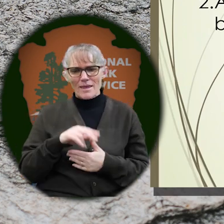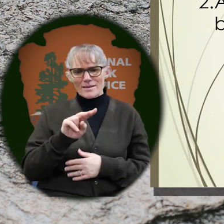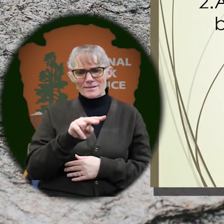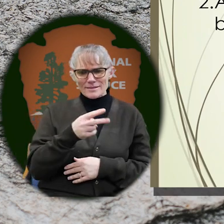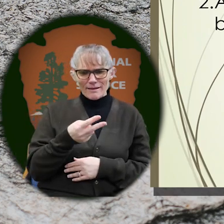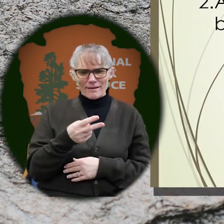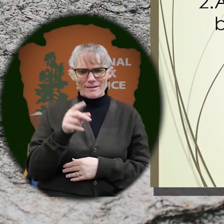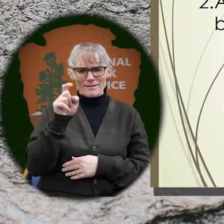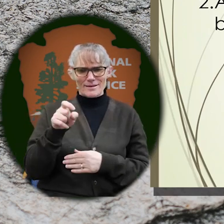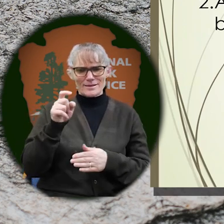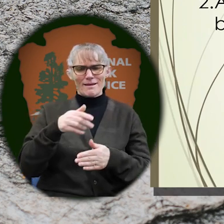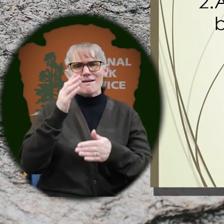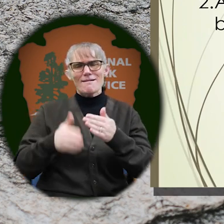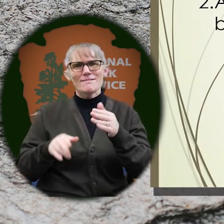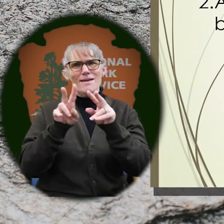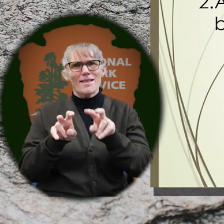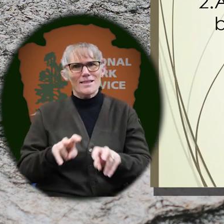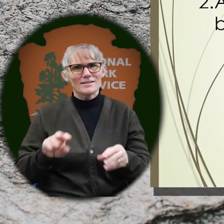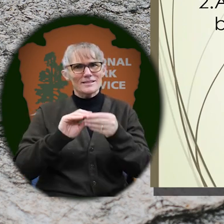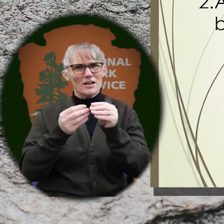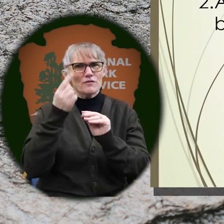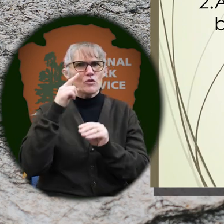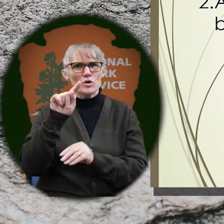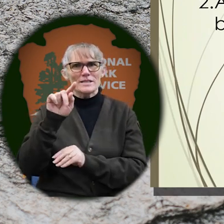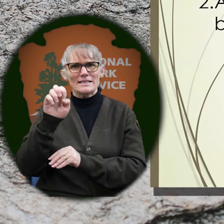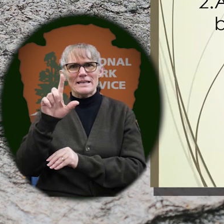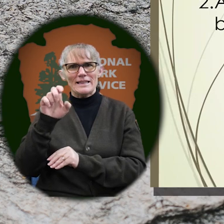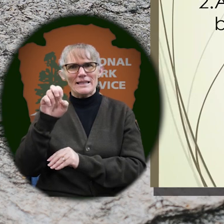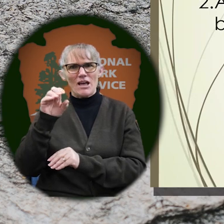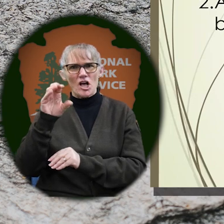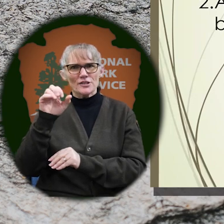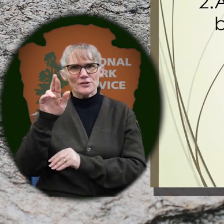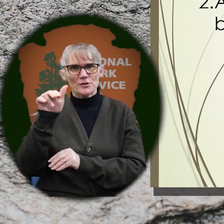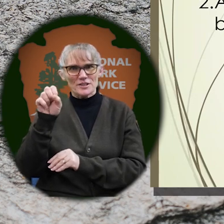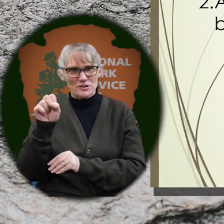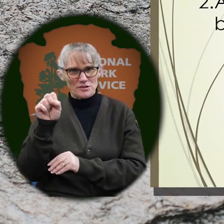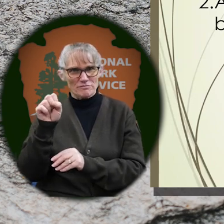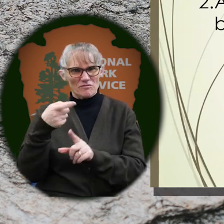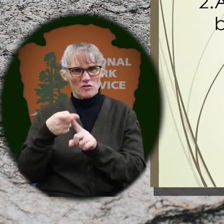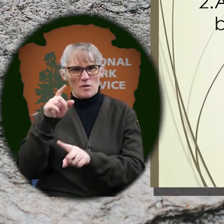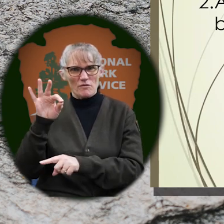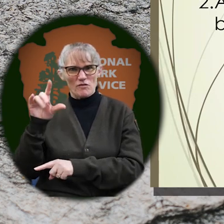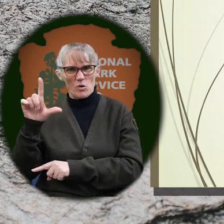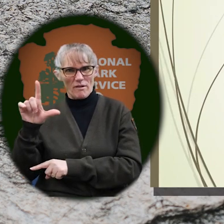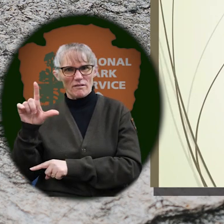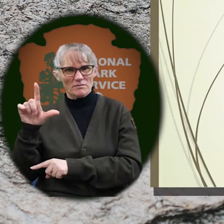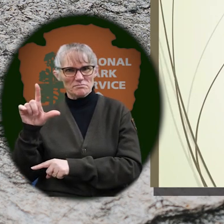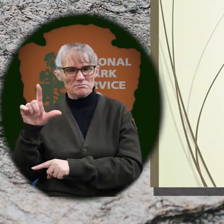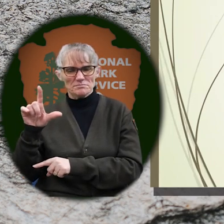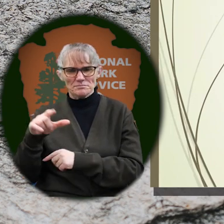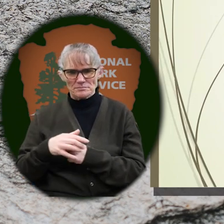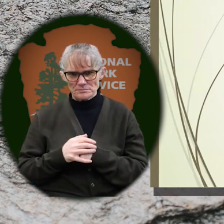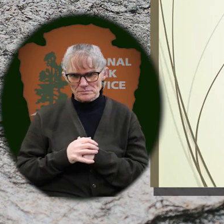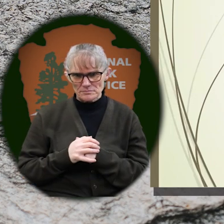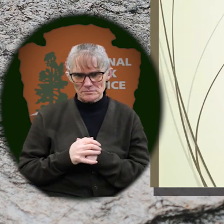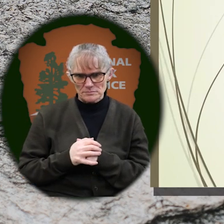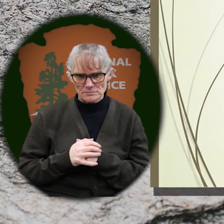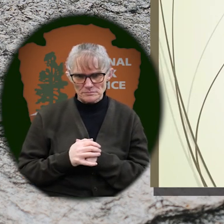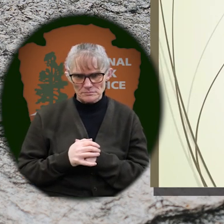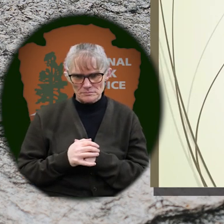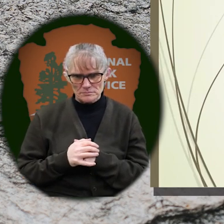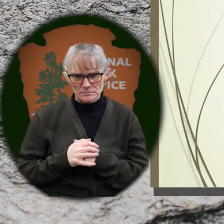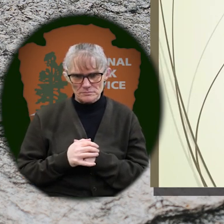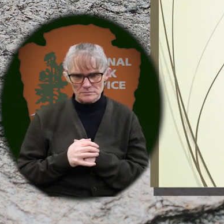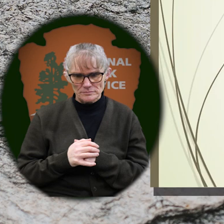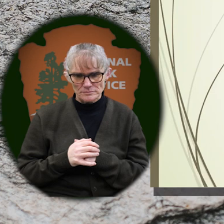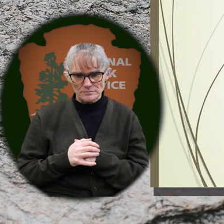have to complete analyzing the data for the teleosteus from Nixon's bone bed in Florida. A short, chubby gray rhino with huge, pointy, outstretched ears and a nose stub